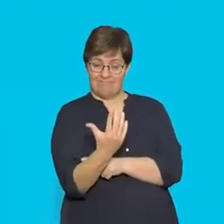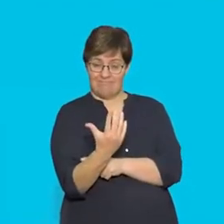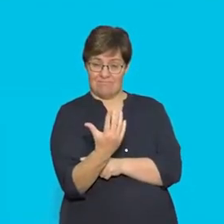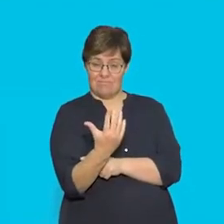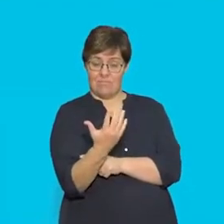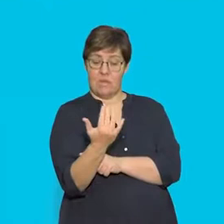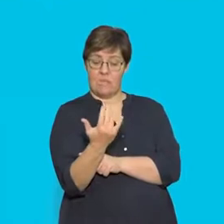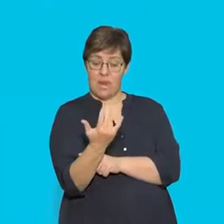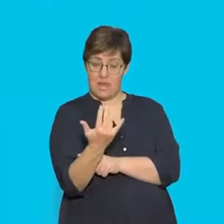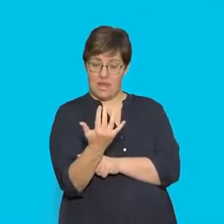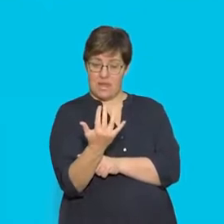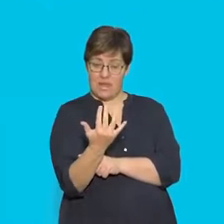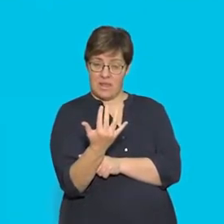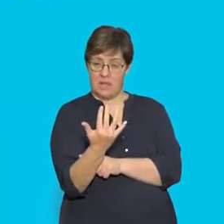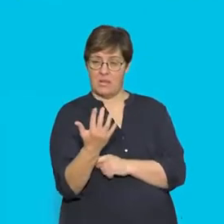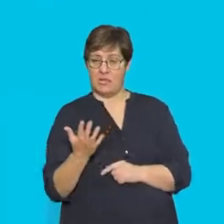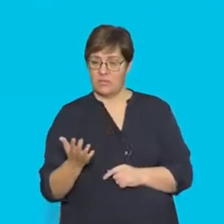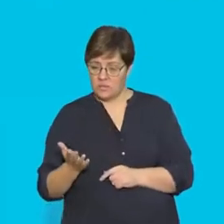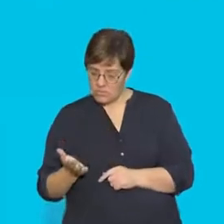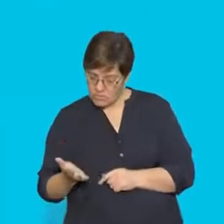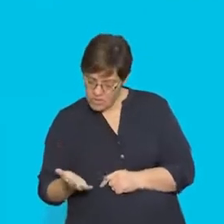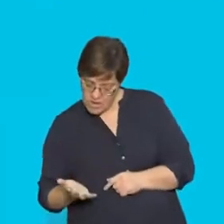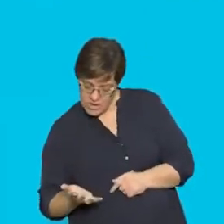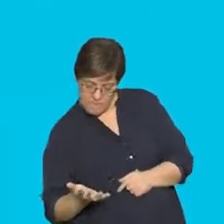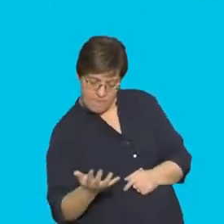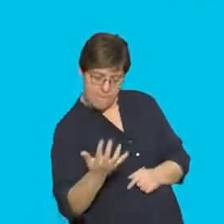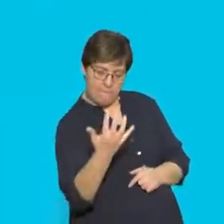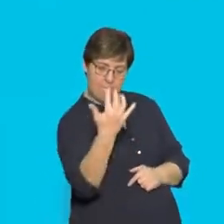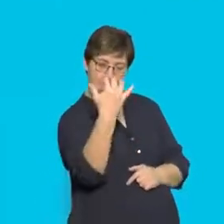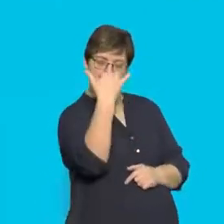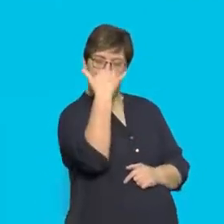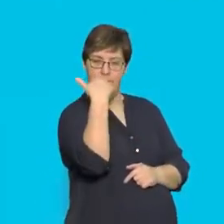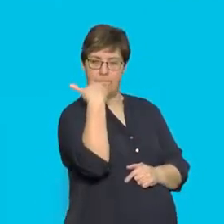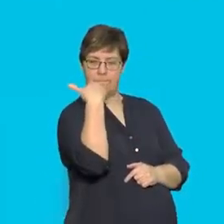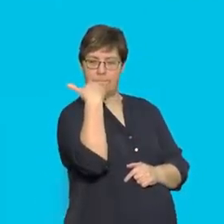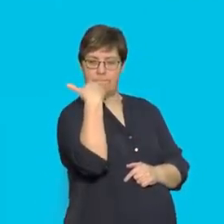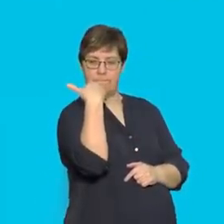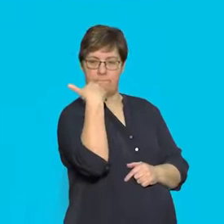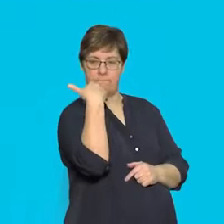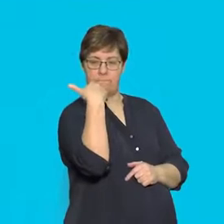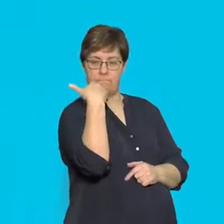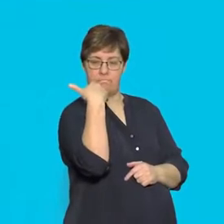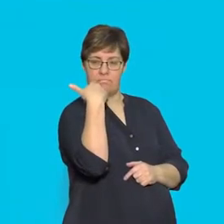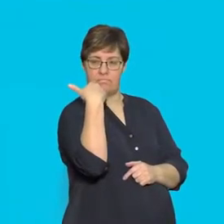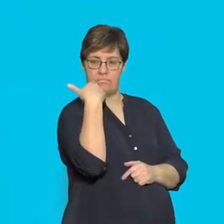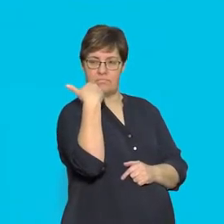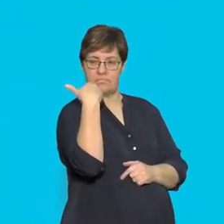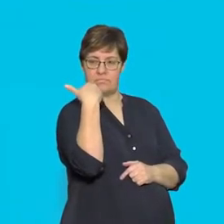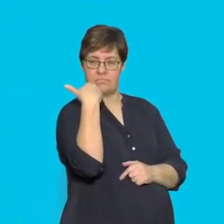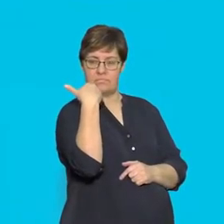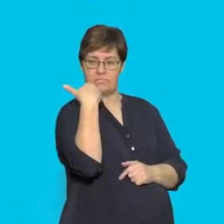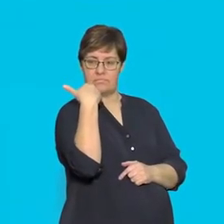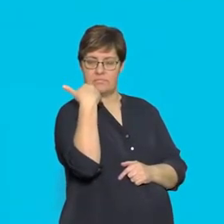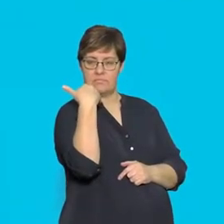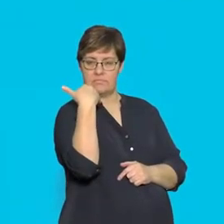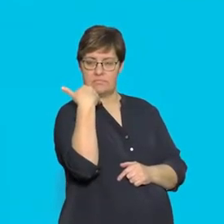the many fingers to show the direction of the current. And so on this side, we recognize that